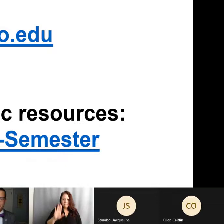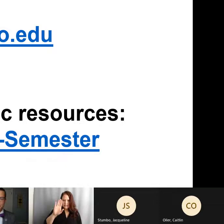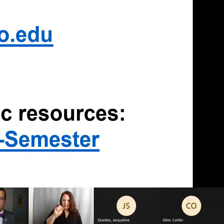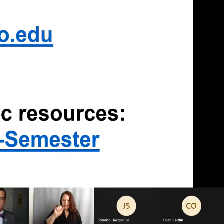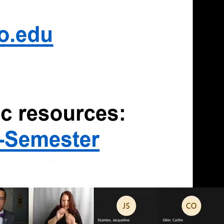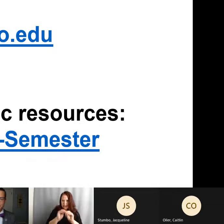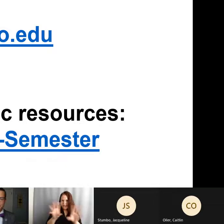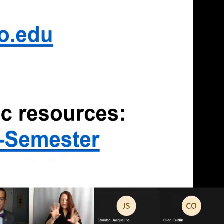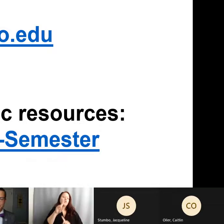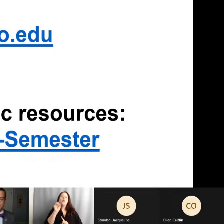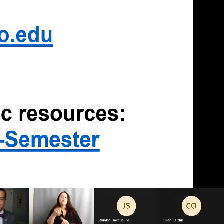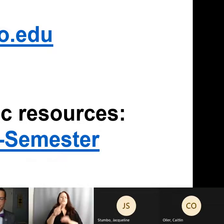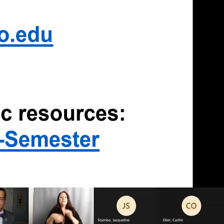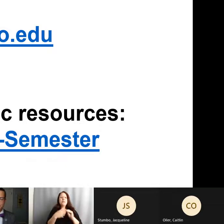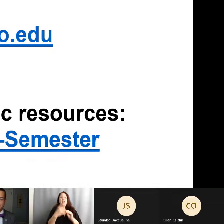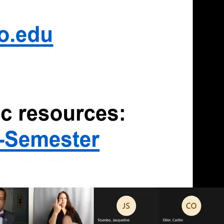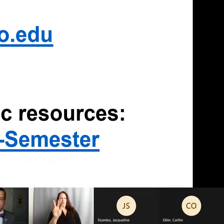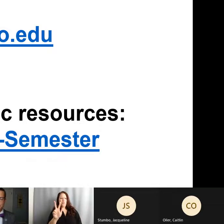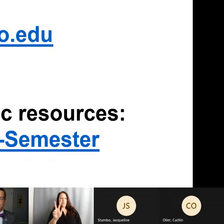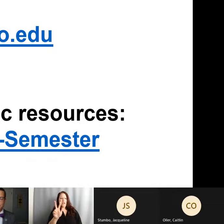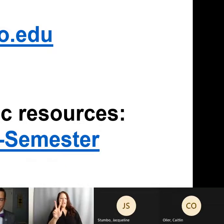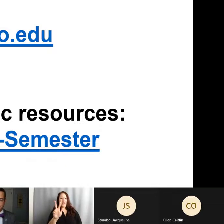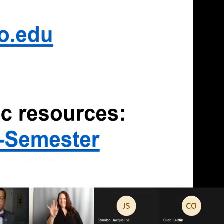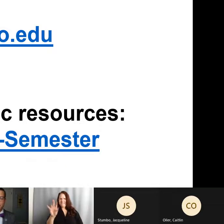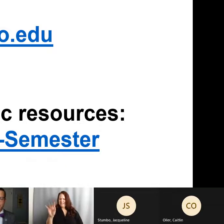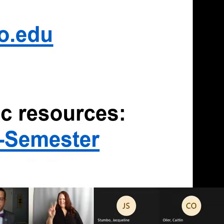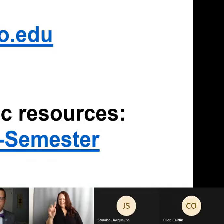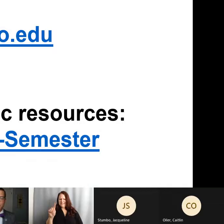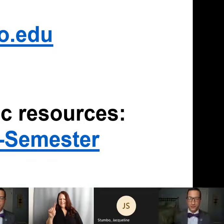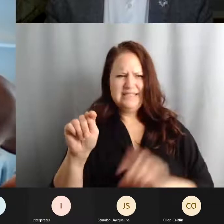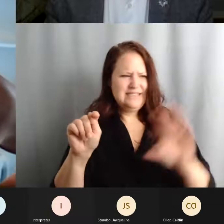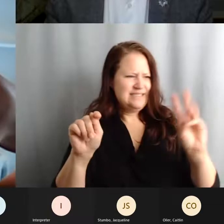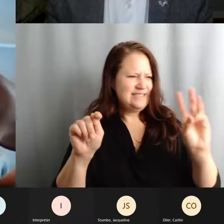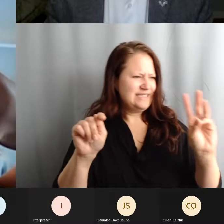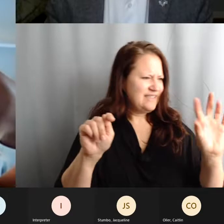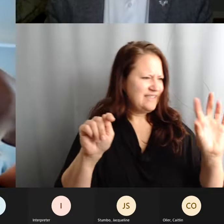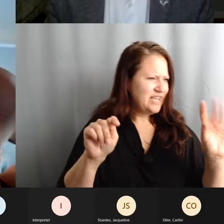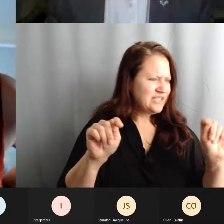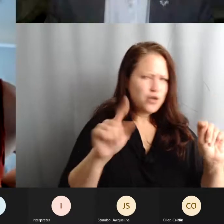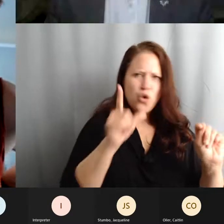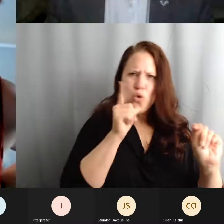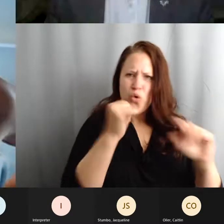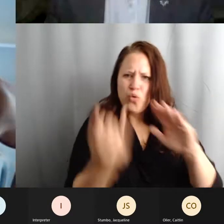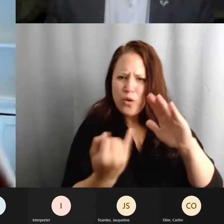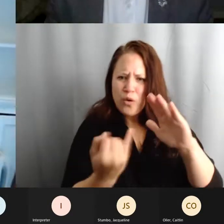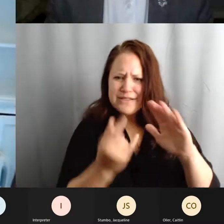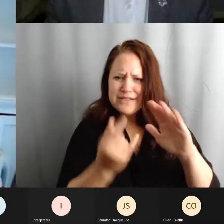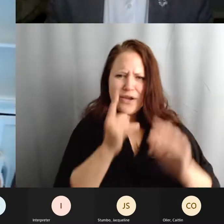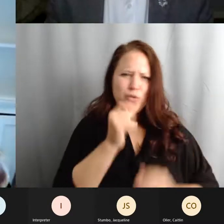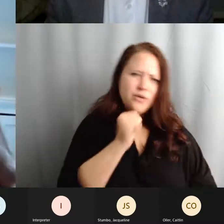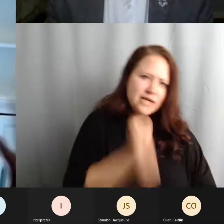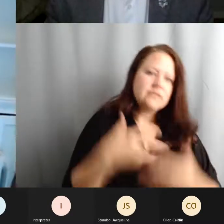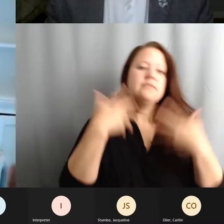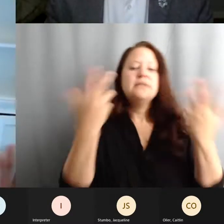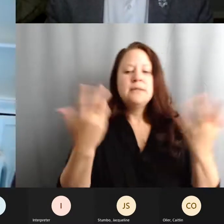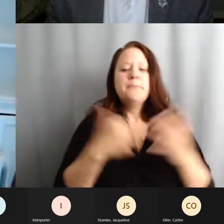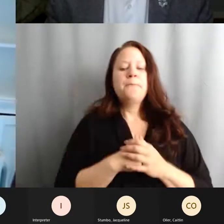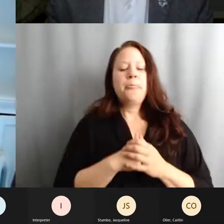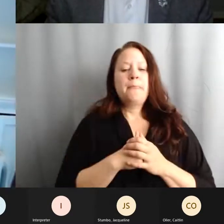some questions about 3 feet and 6 feet and who quarantines and who doesn't. So we've set